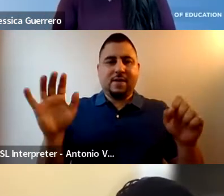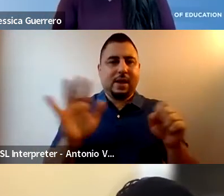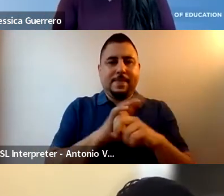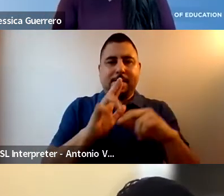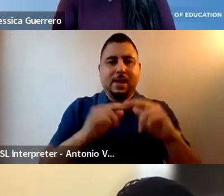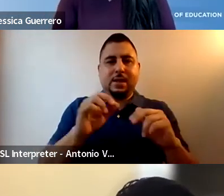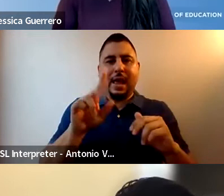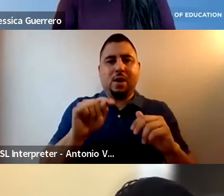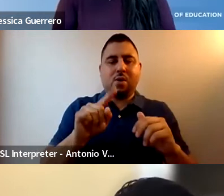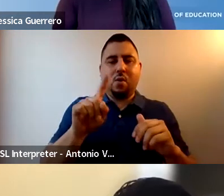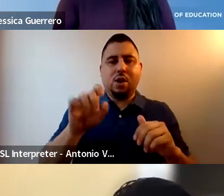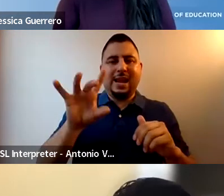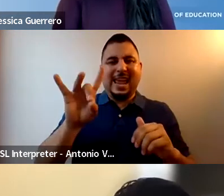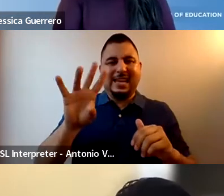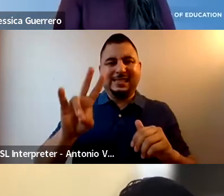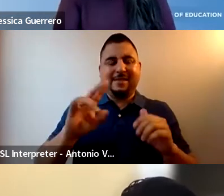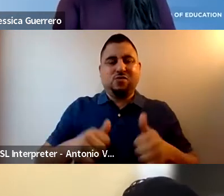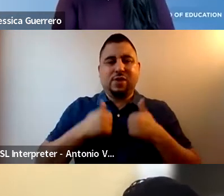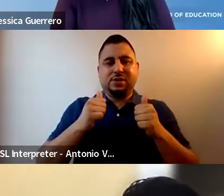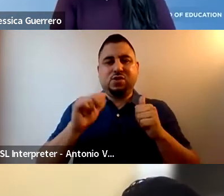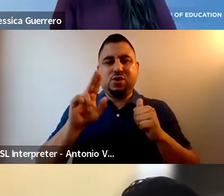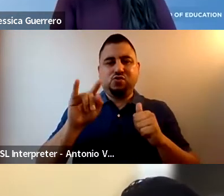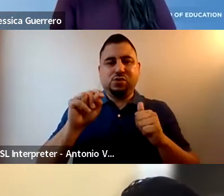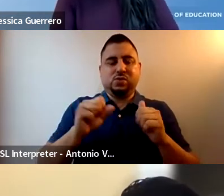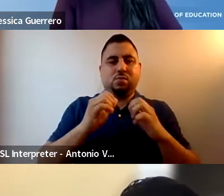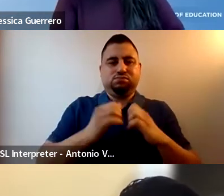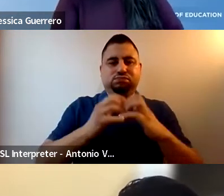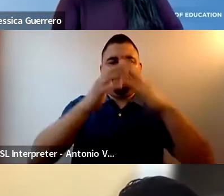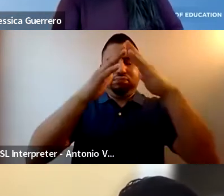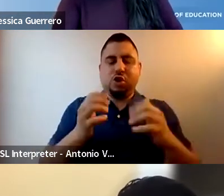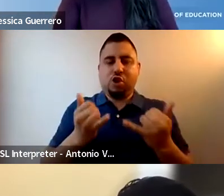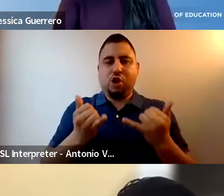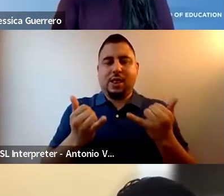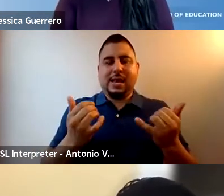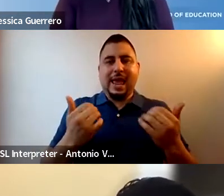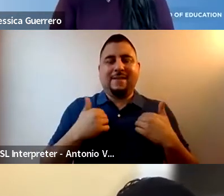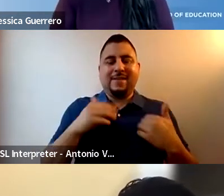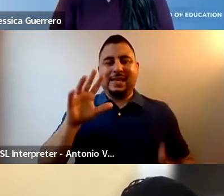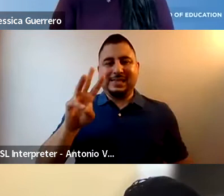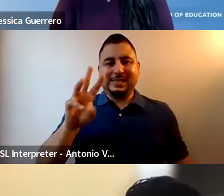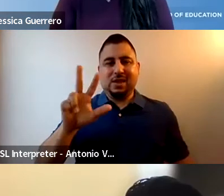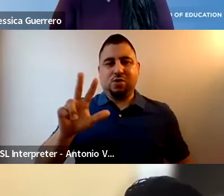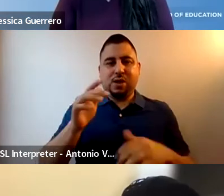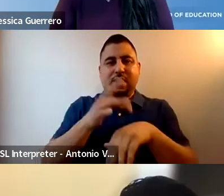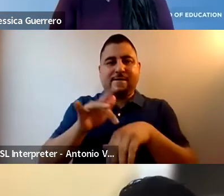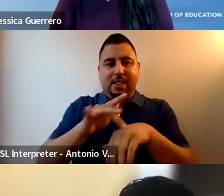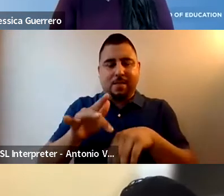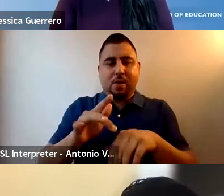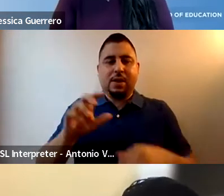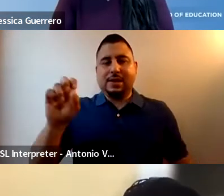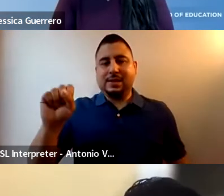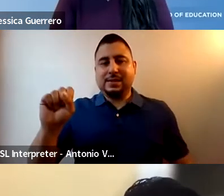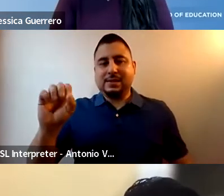of 187 residential units. It currently has 63 units available. South Lake